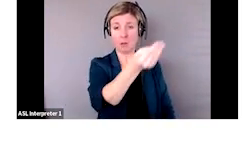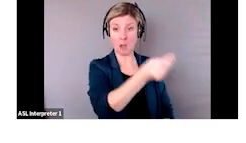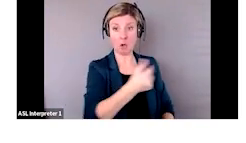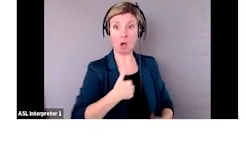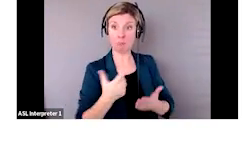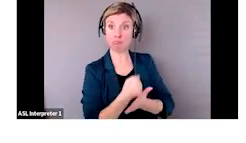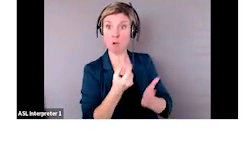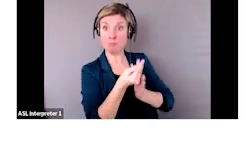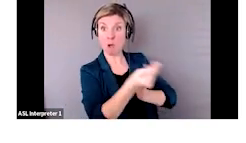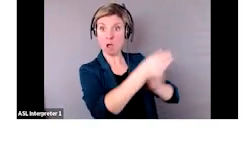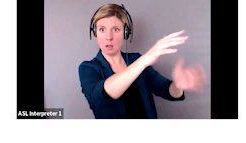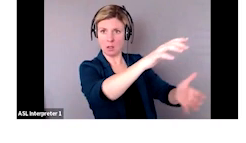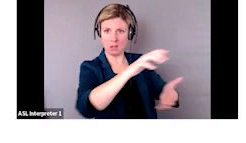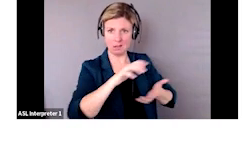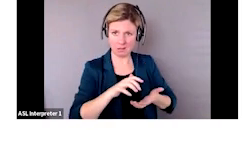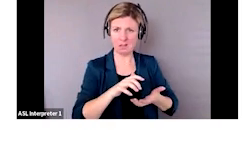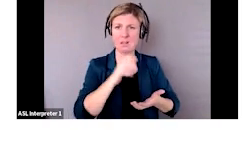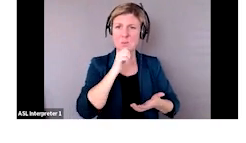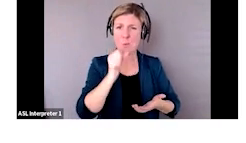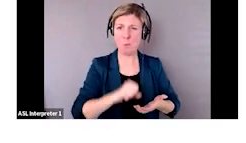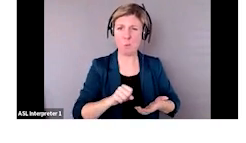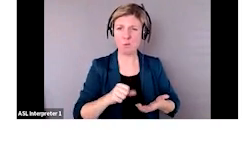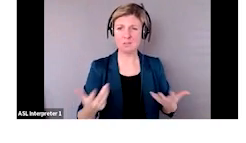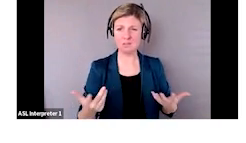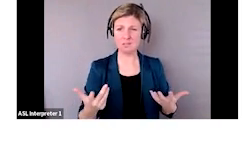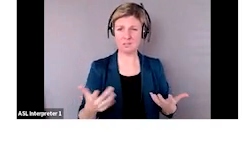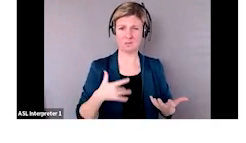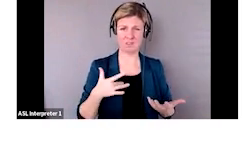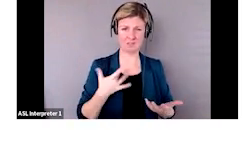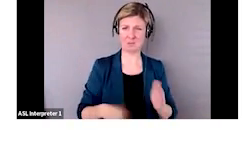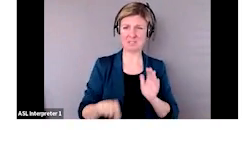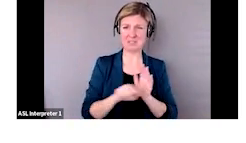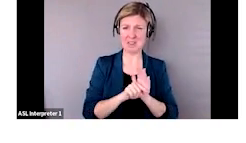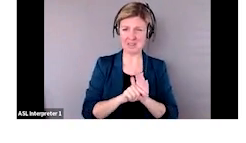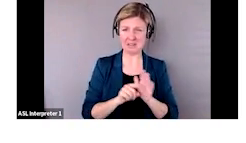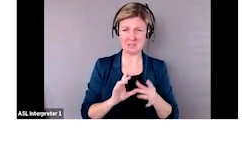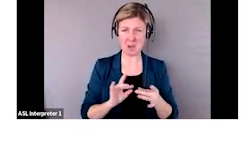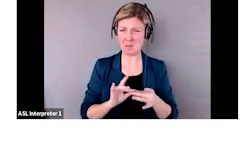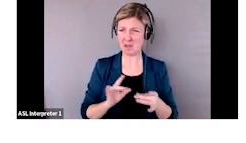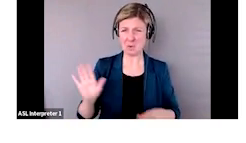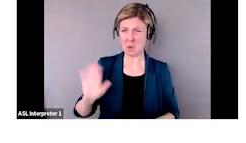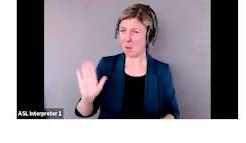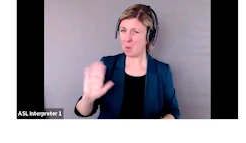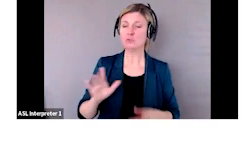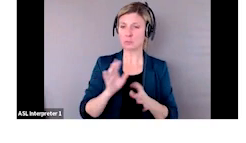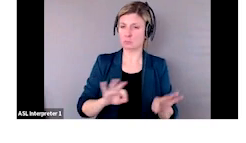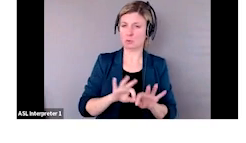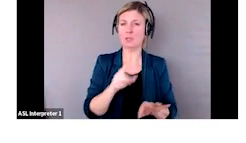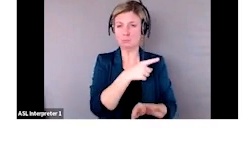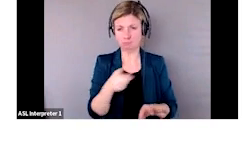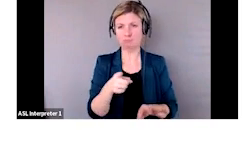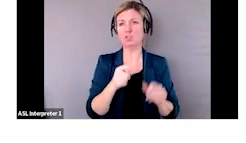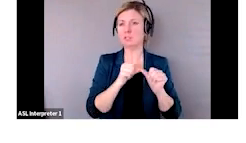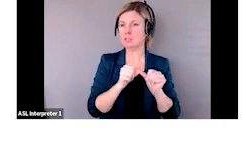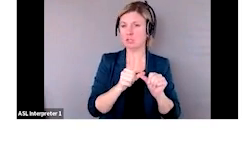brand. So making sure that you are on Amazon to at least protect your brand